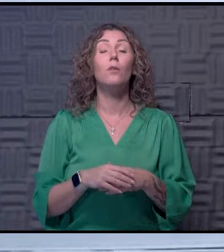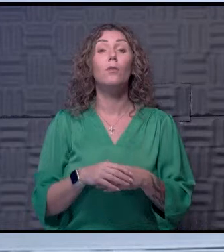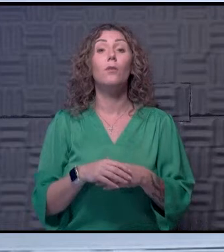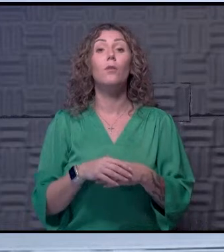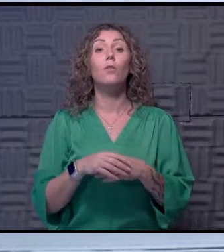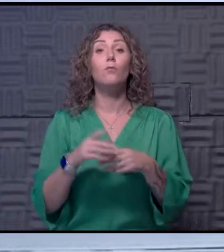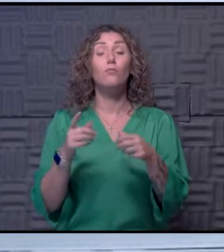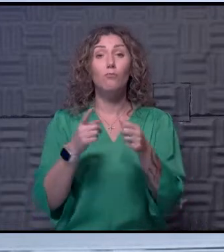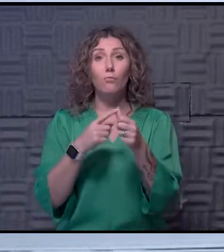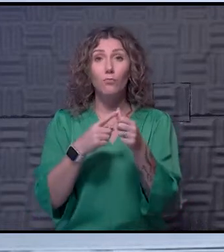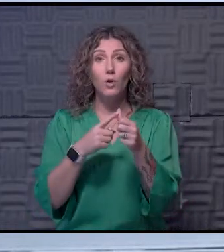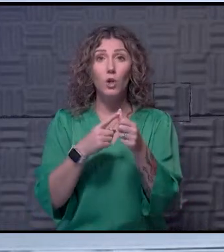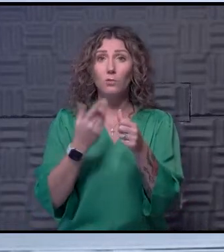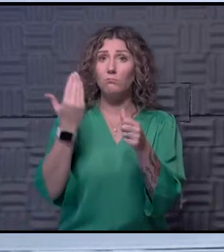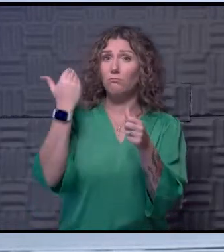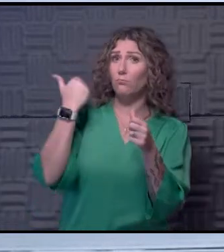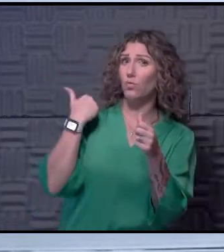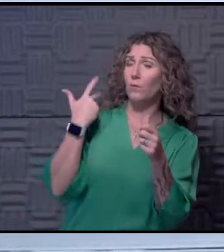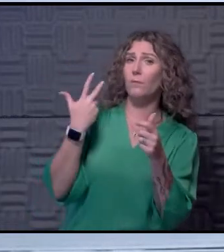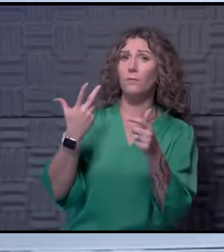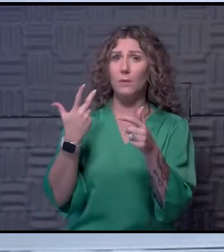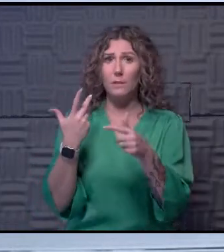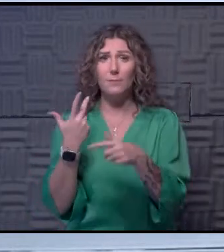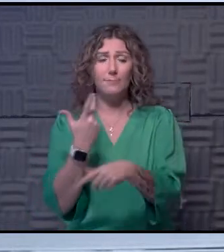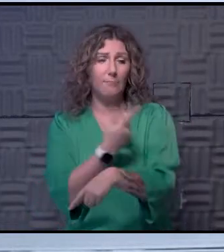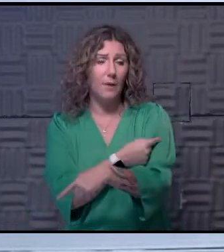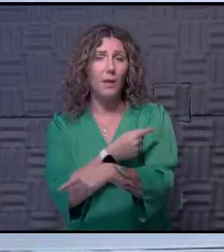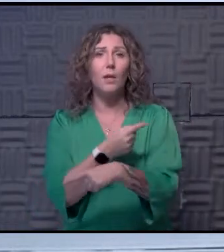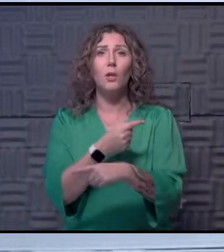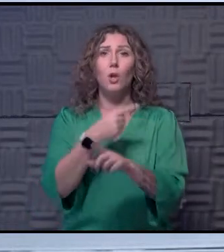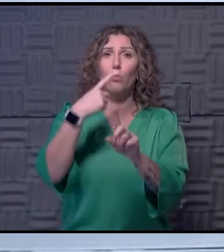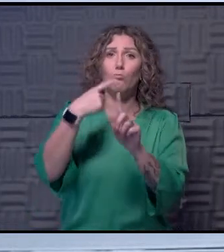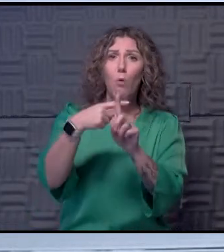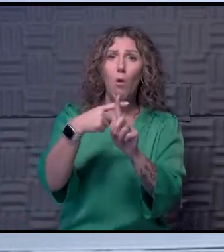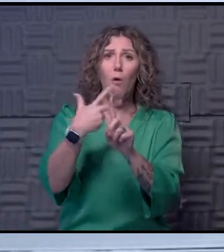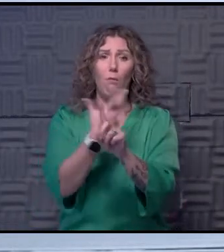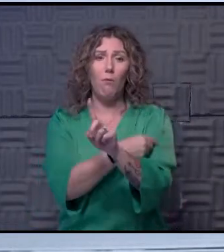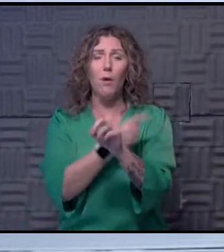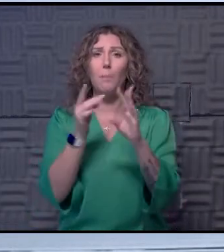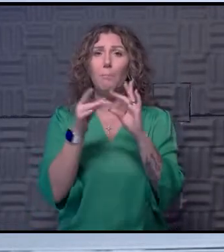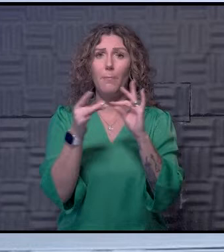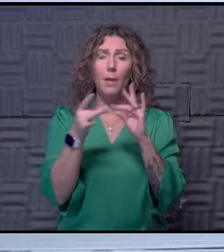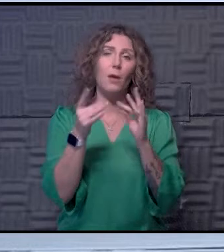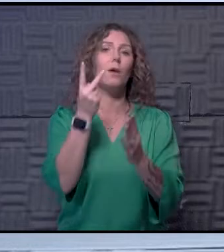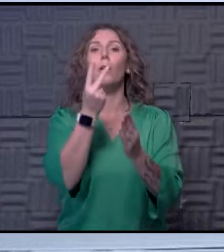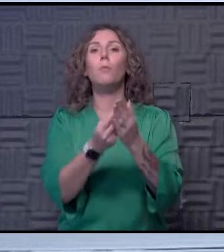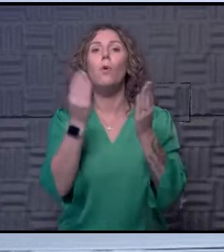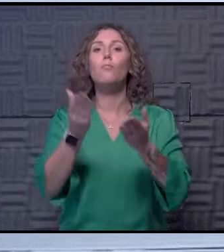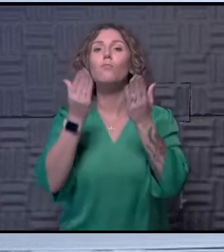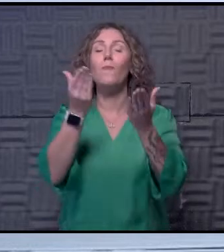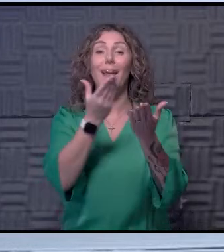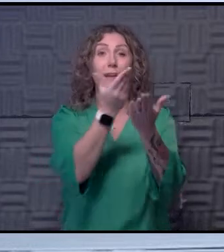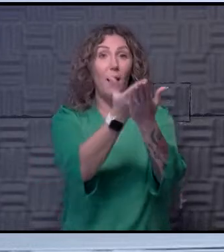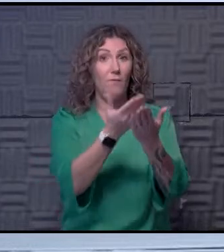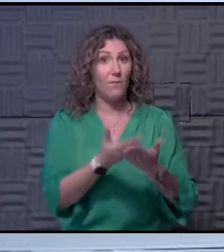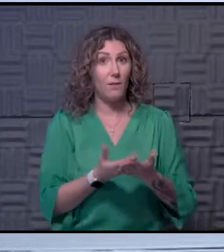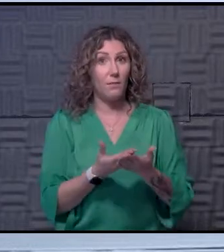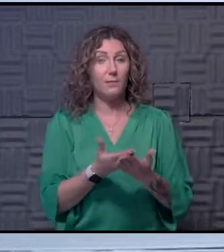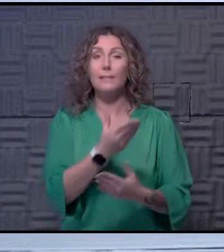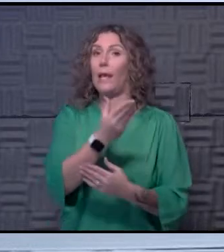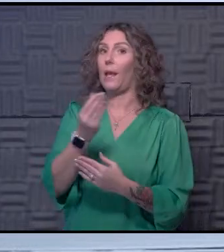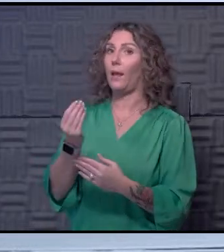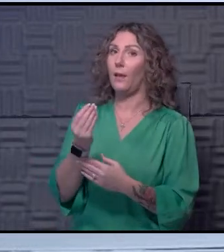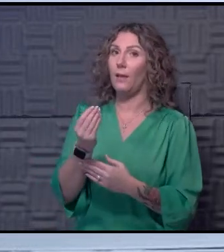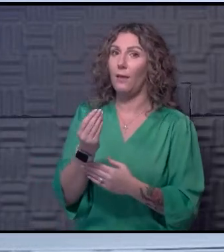we've learned from previous campaigns is that pro-vaccine messaging needs to both provide the evidence and